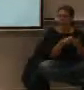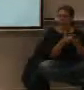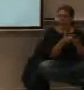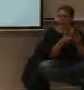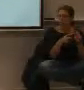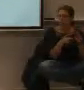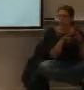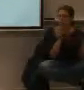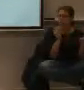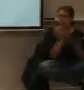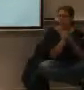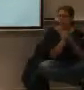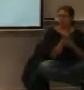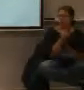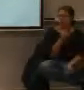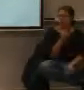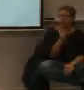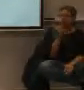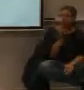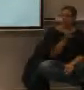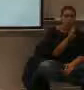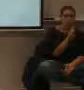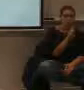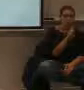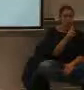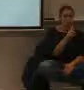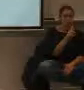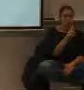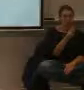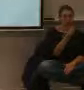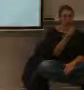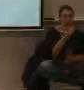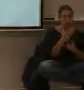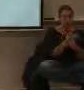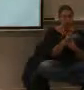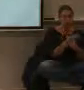but it's newly recognized, and these are endocrine disrupting compounds.